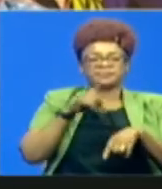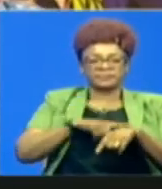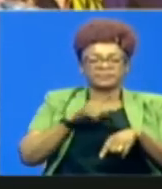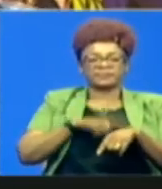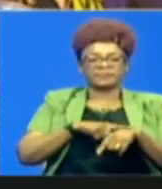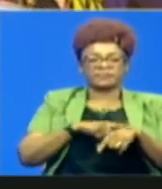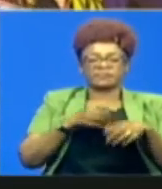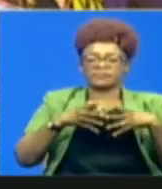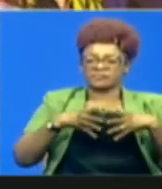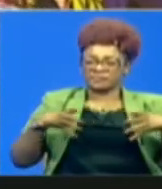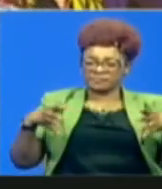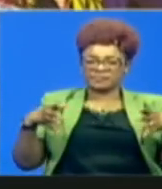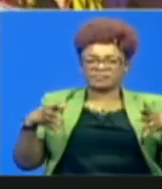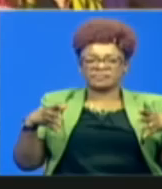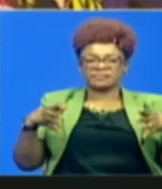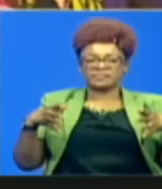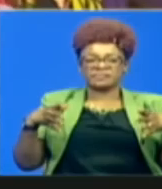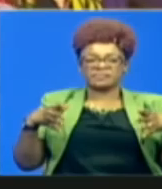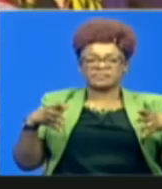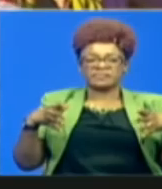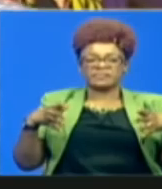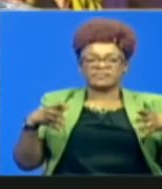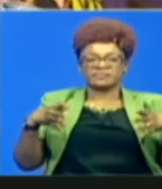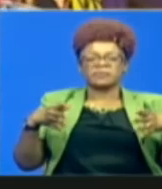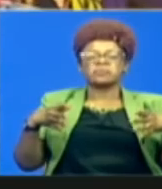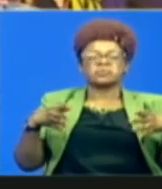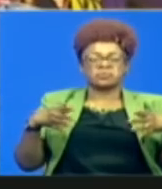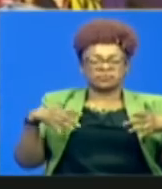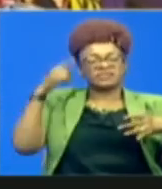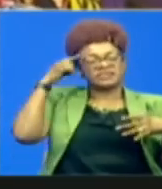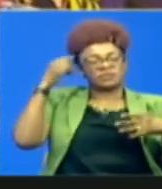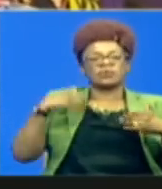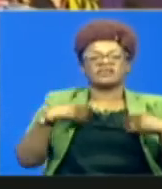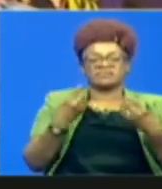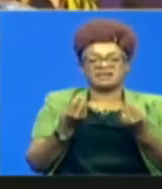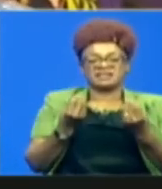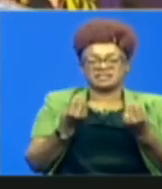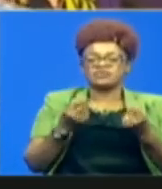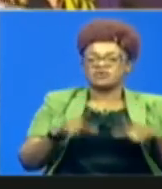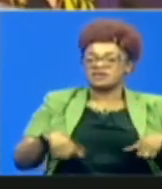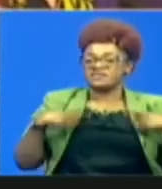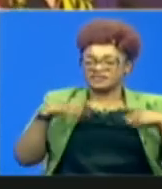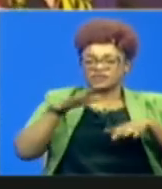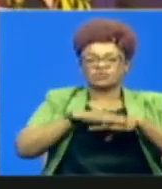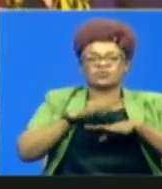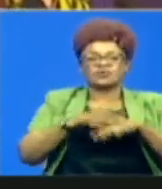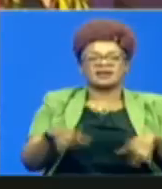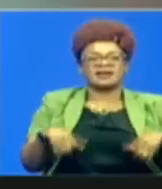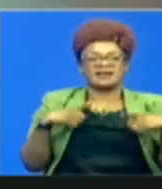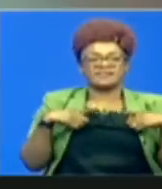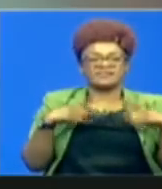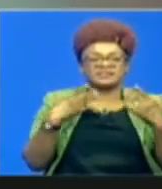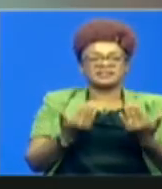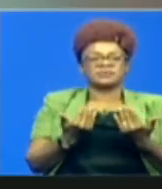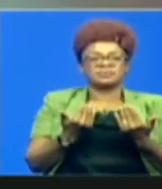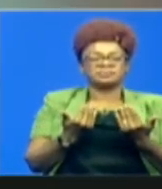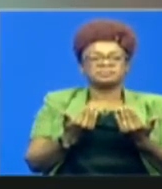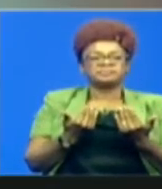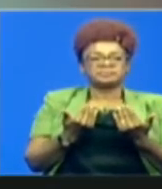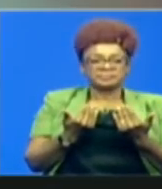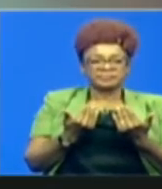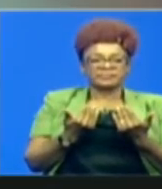fat, you unatengeneza pesa, you have money, you're living a good life. So now I was getting forms for